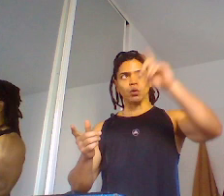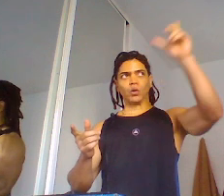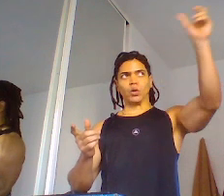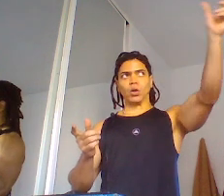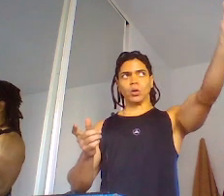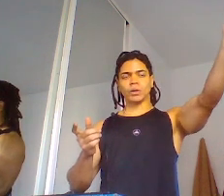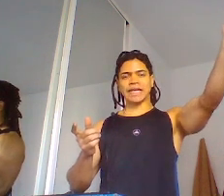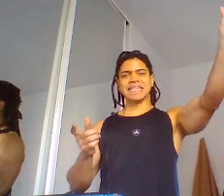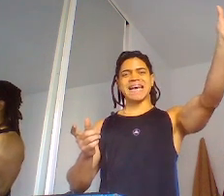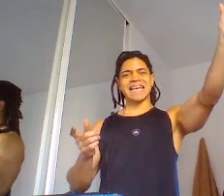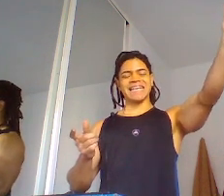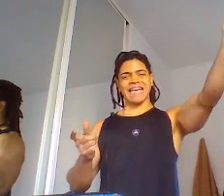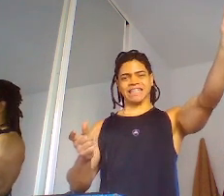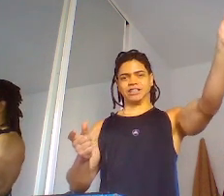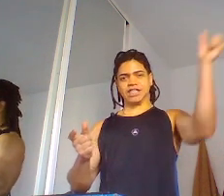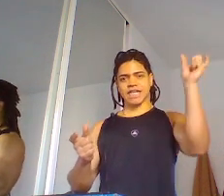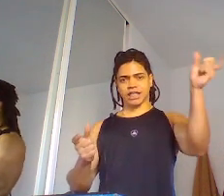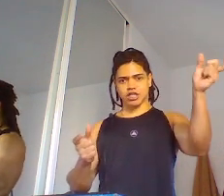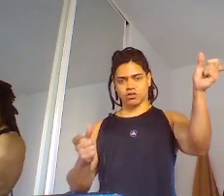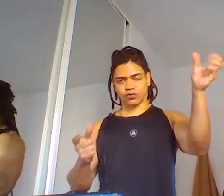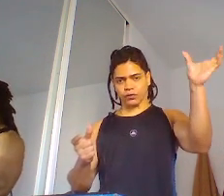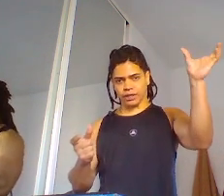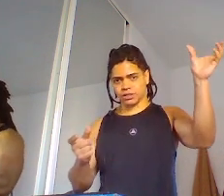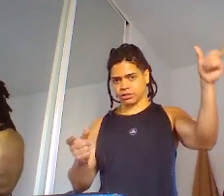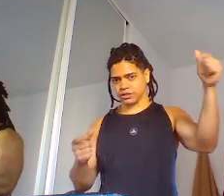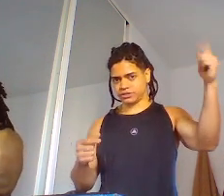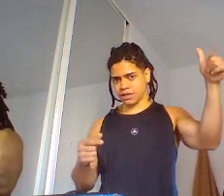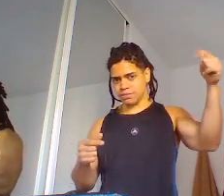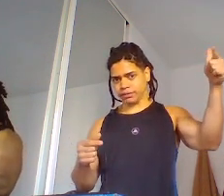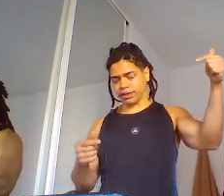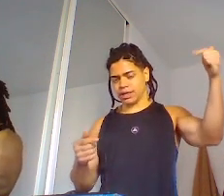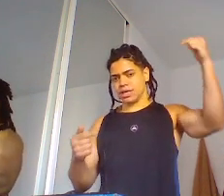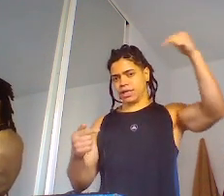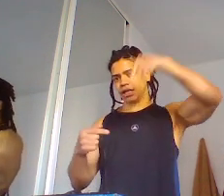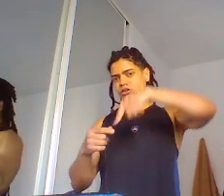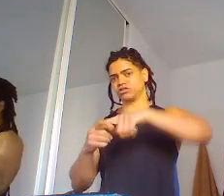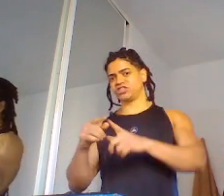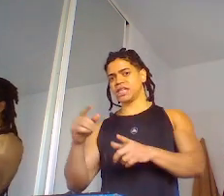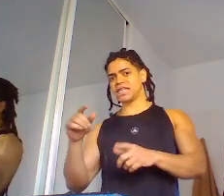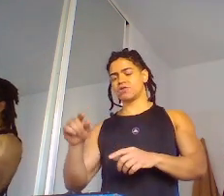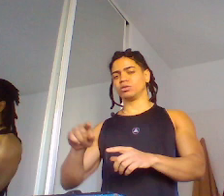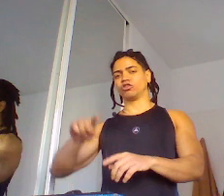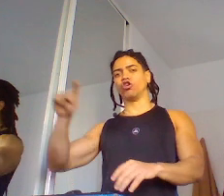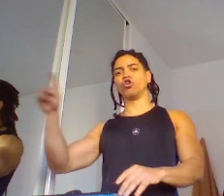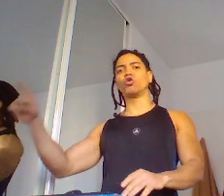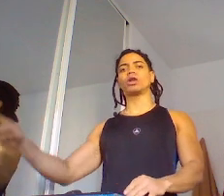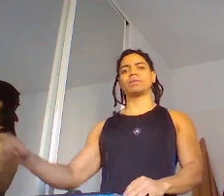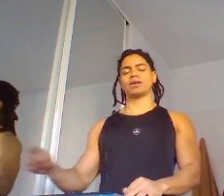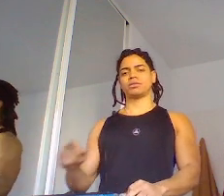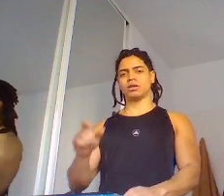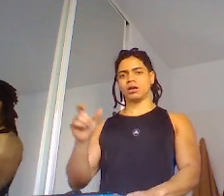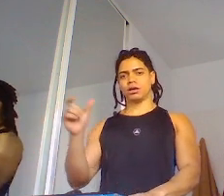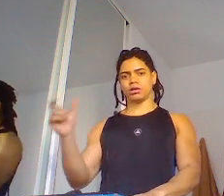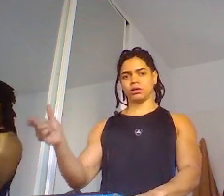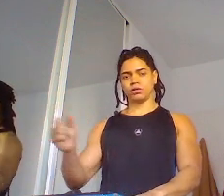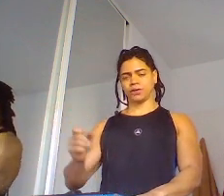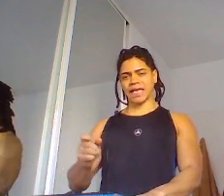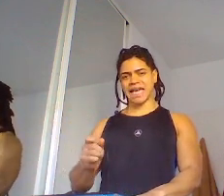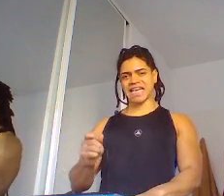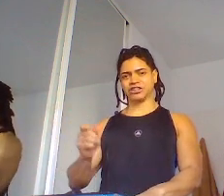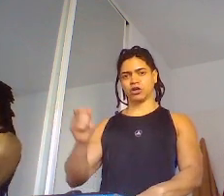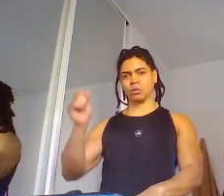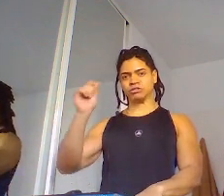is to look and analyze the net income from the income statement, and then conciliate with the total amount